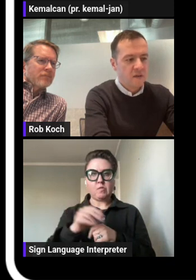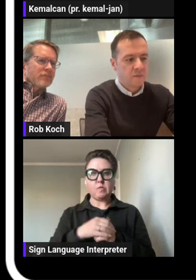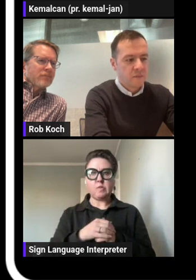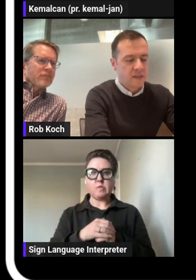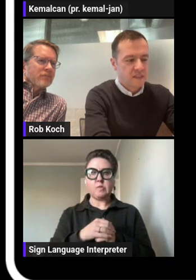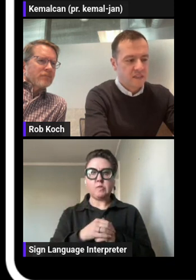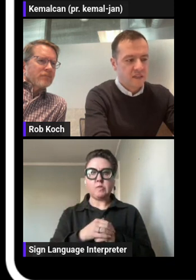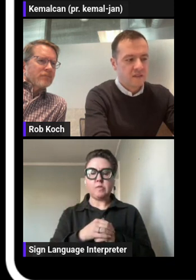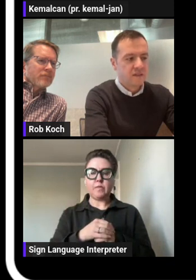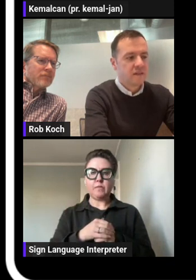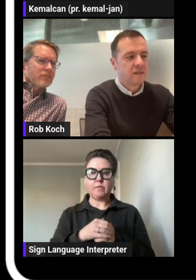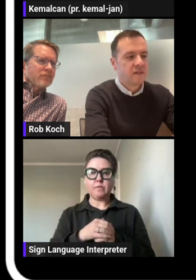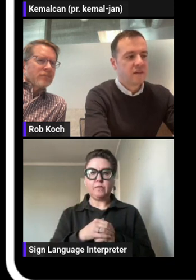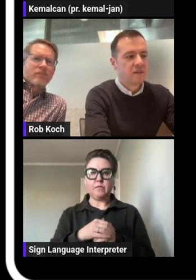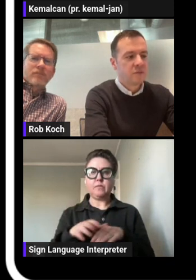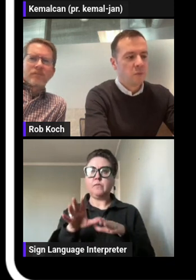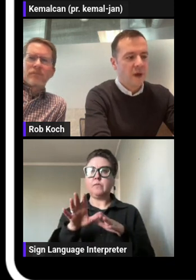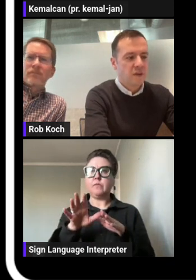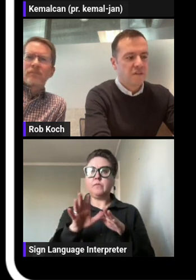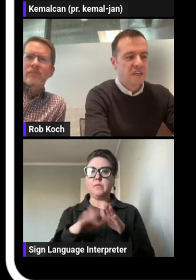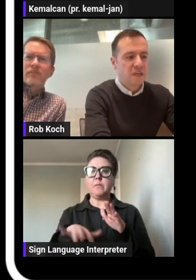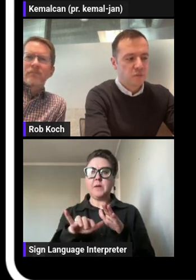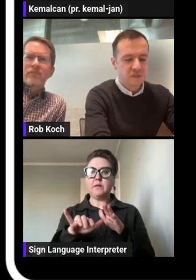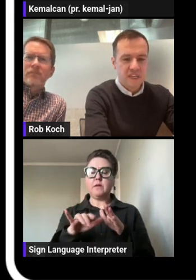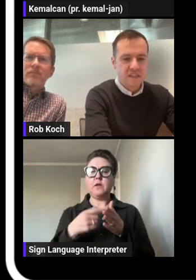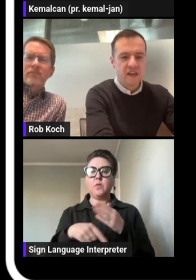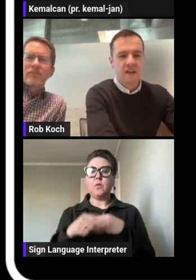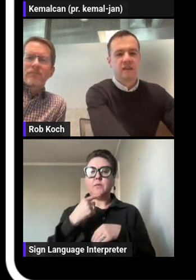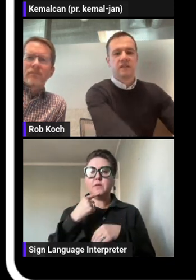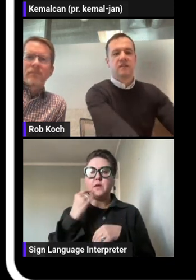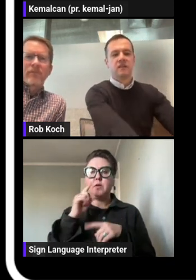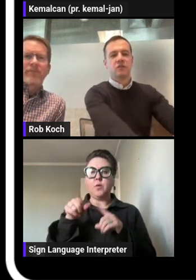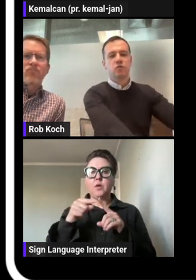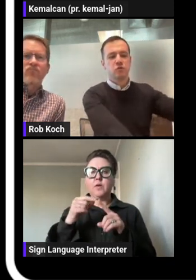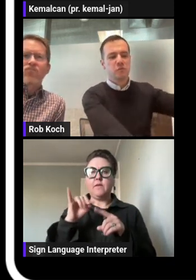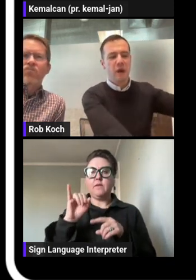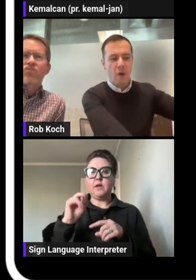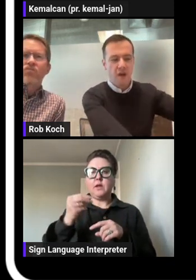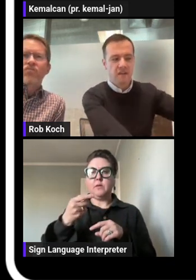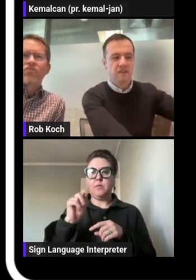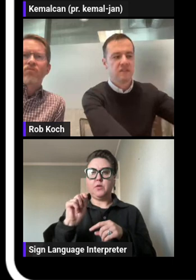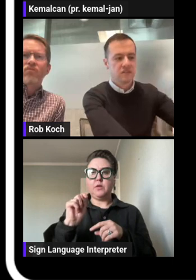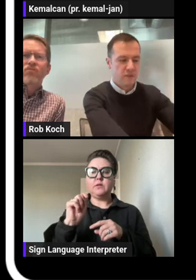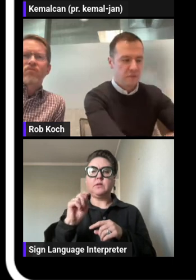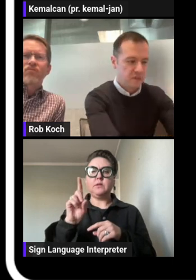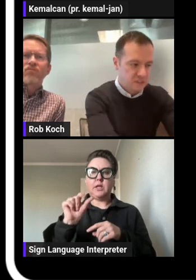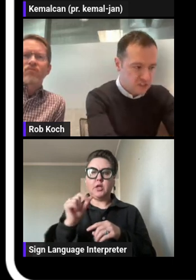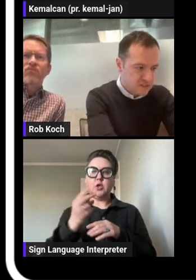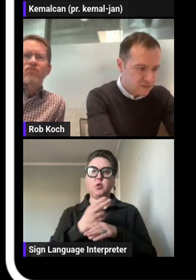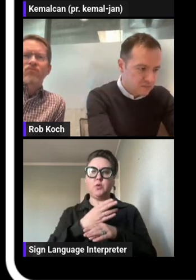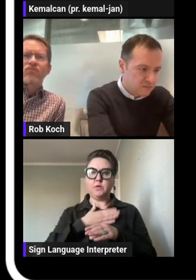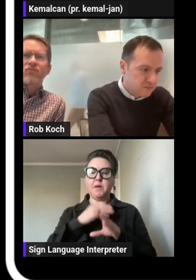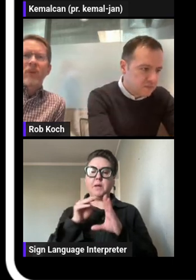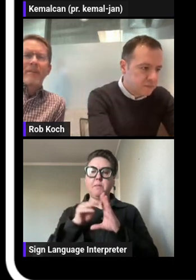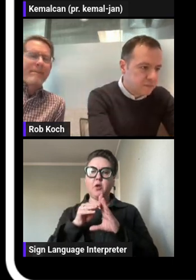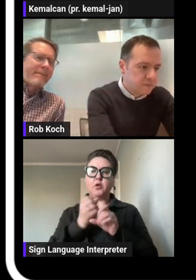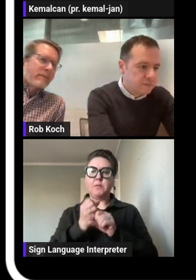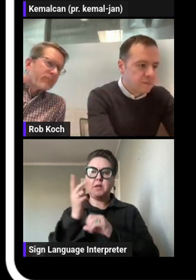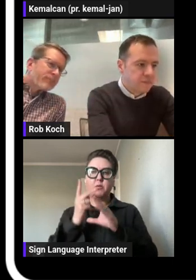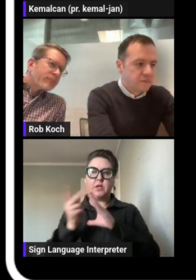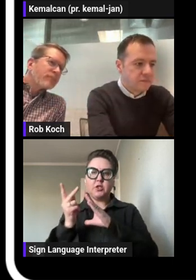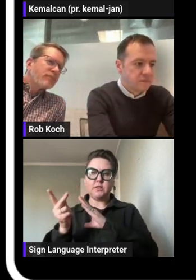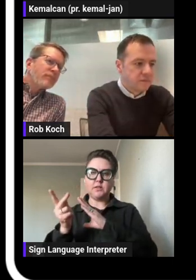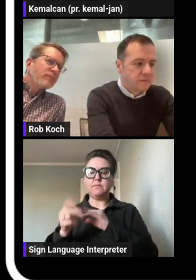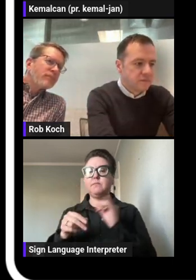I'm saying basically, when you have an input data, use my model to make predictions. I